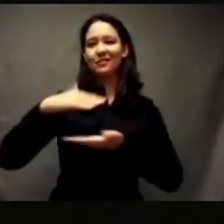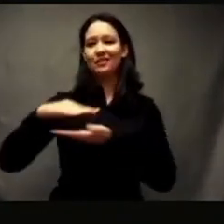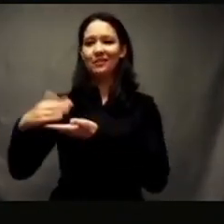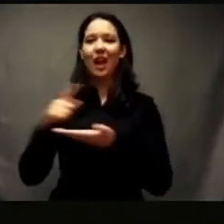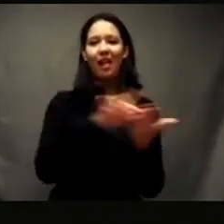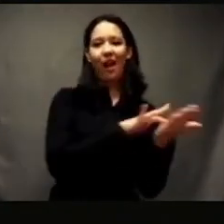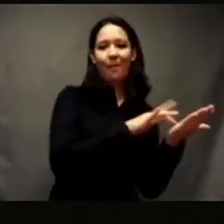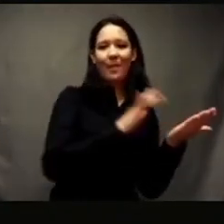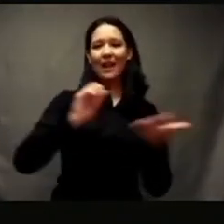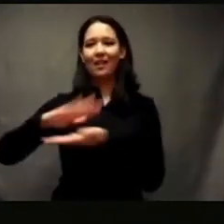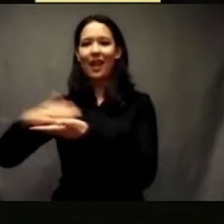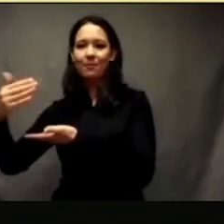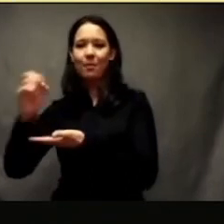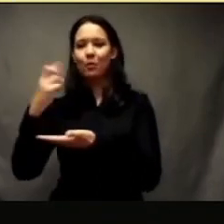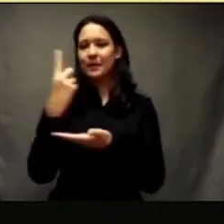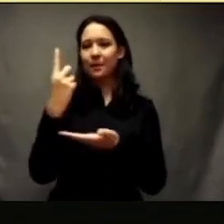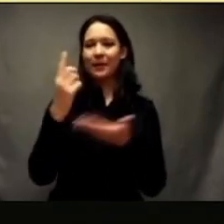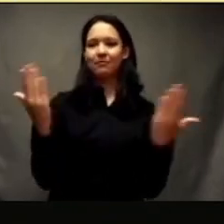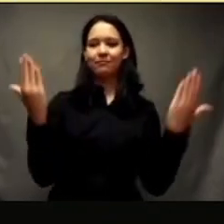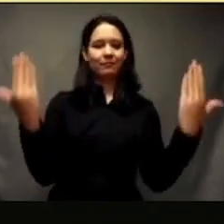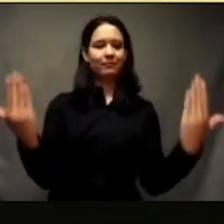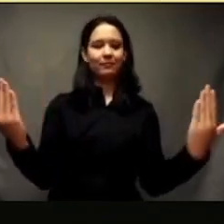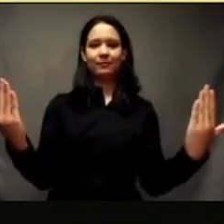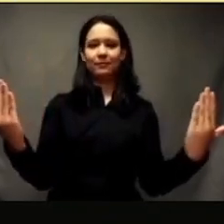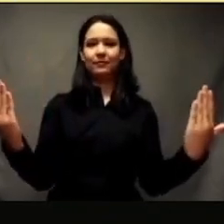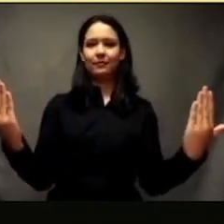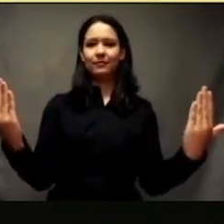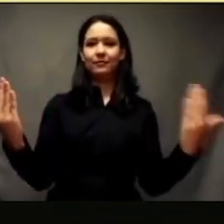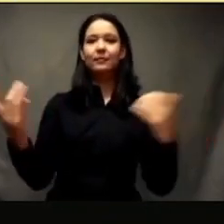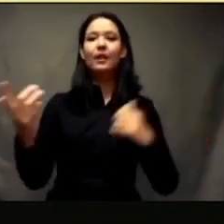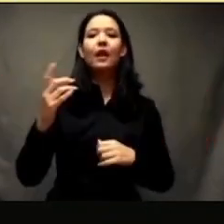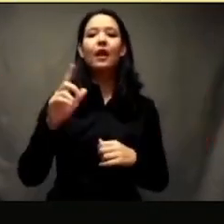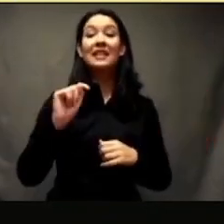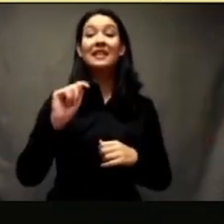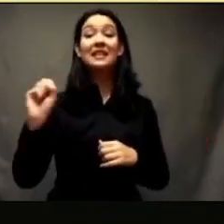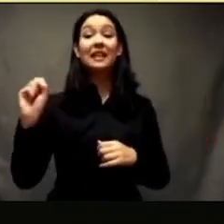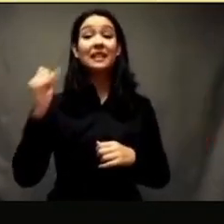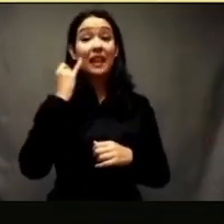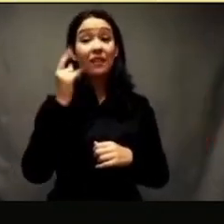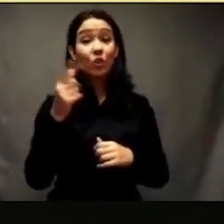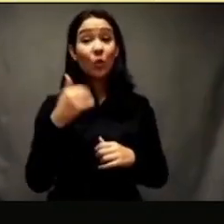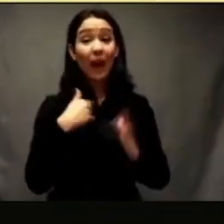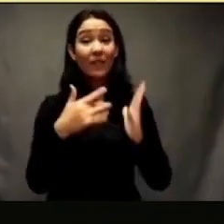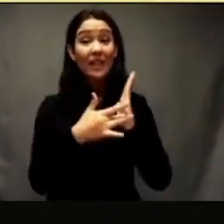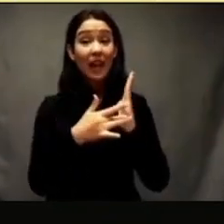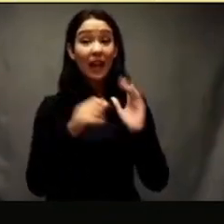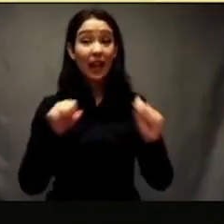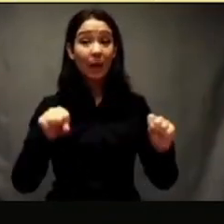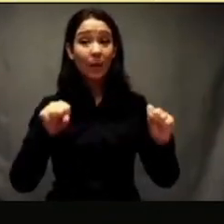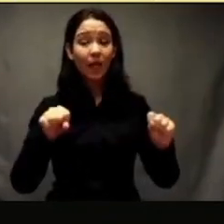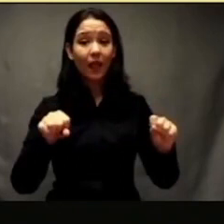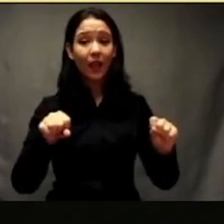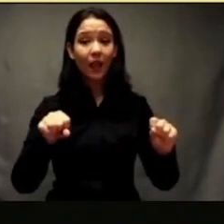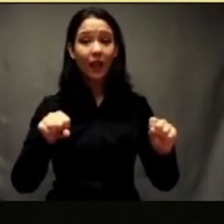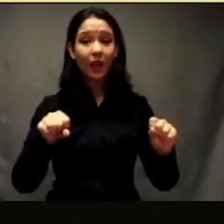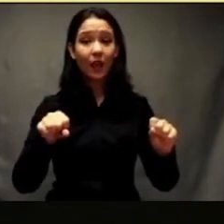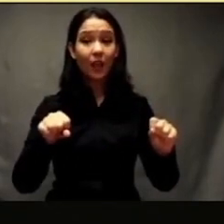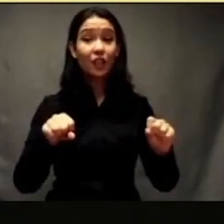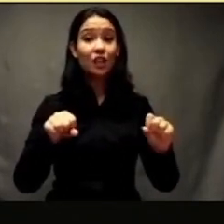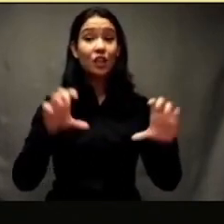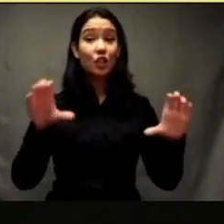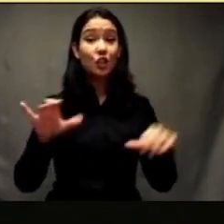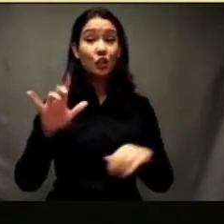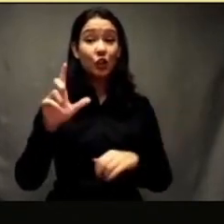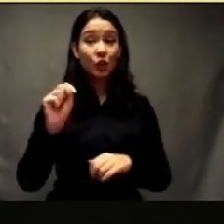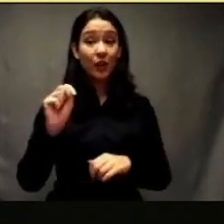way. Yep. I would say if you have the technological capability to do so,